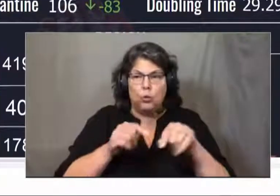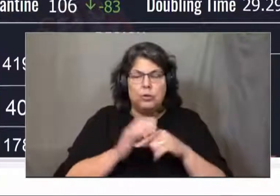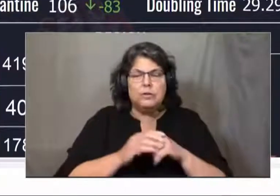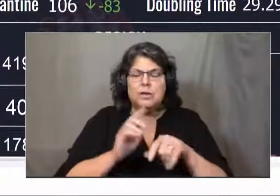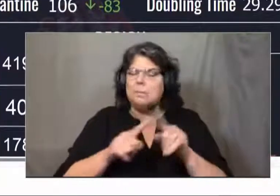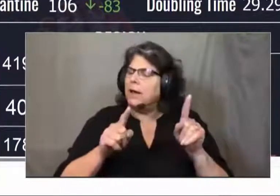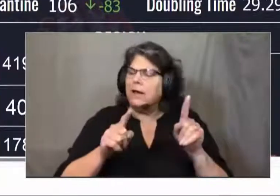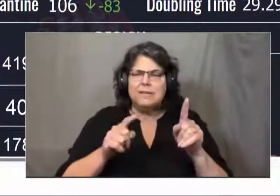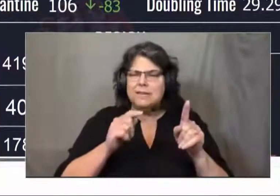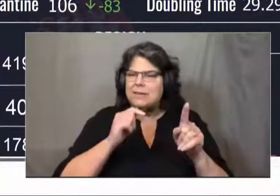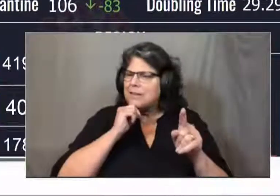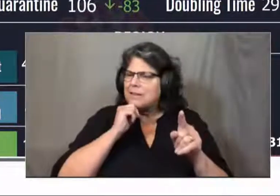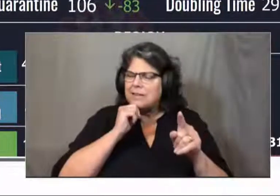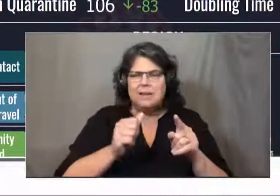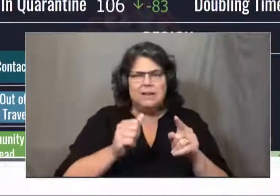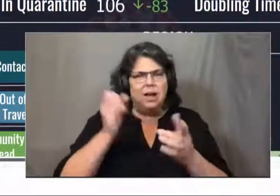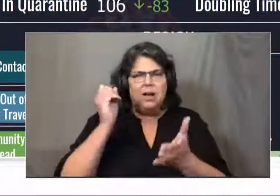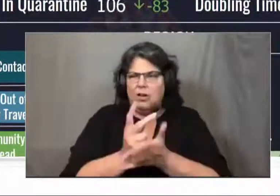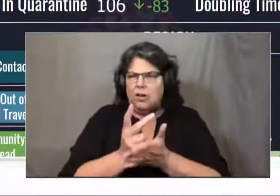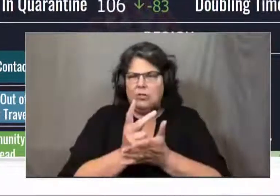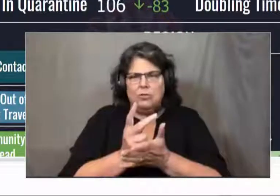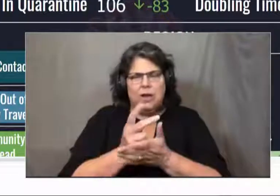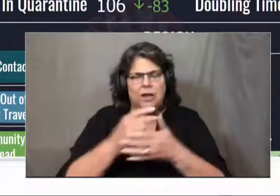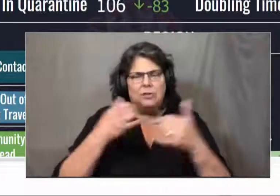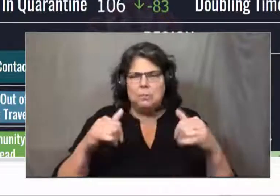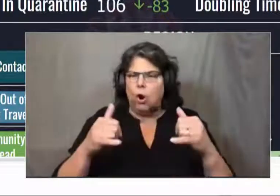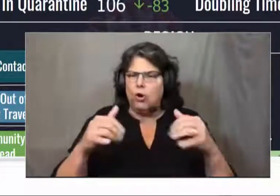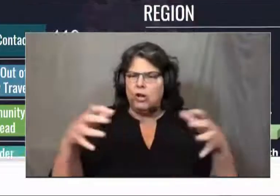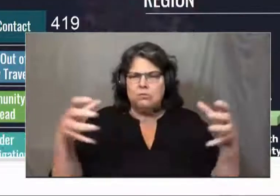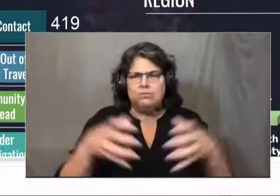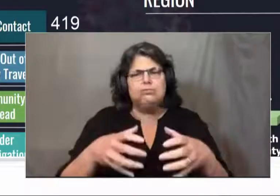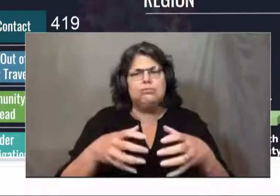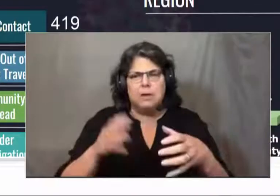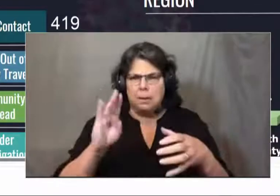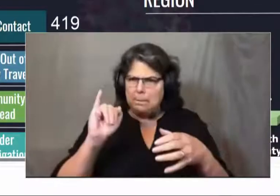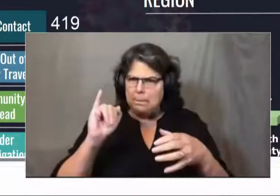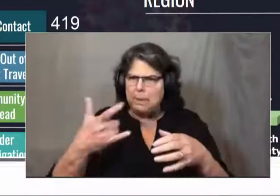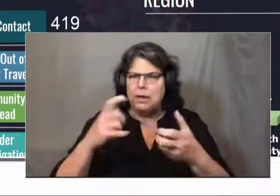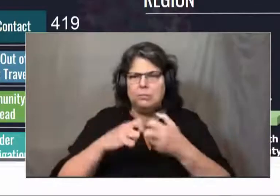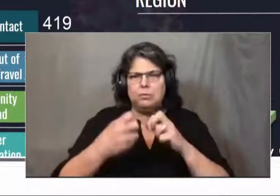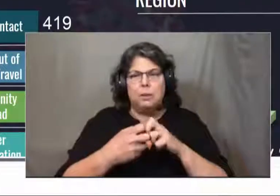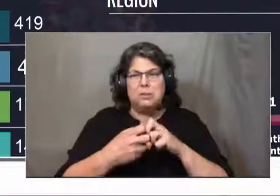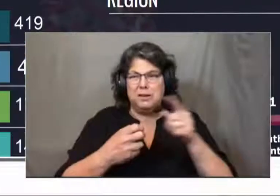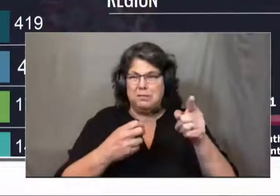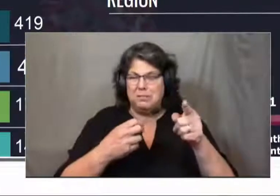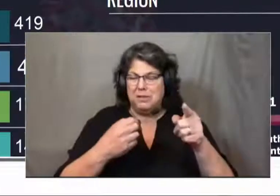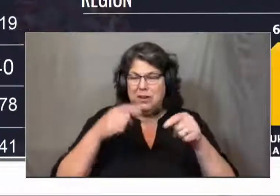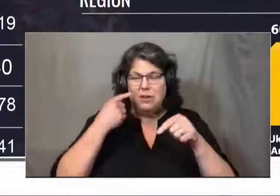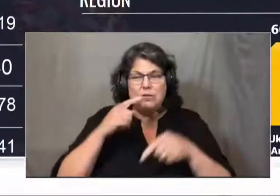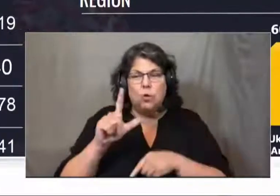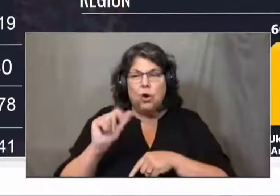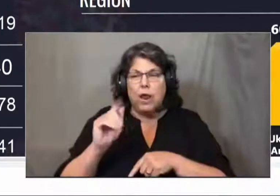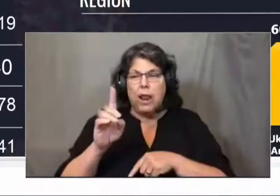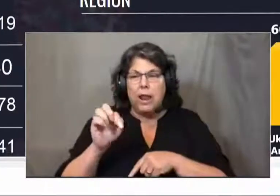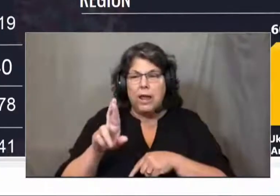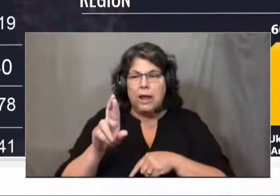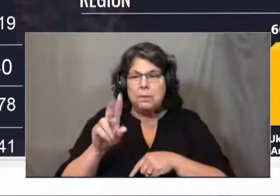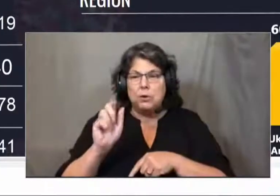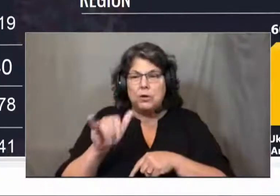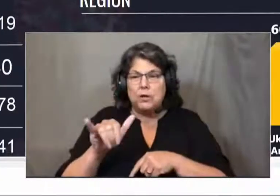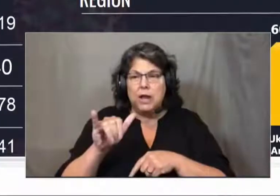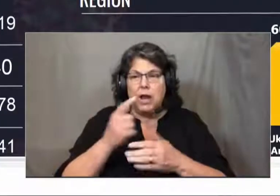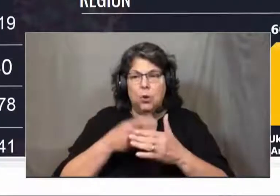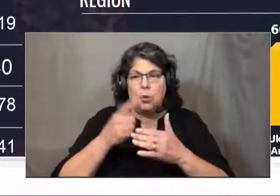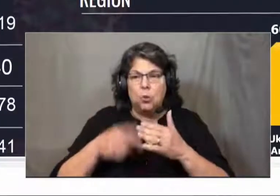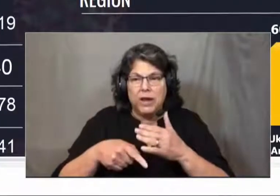are the most out of control. So over Labor Day, there were some large parties on the coast. It is hard to try to avoid being